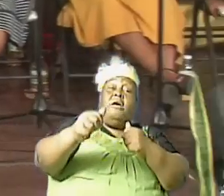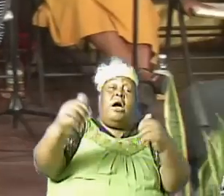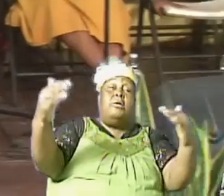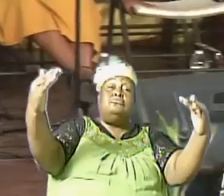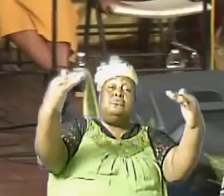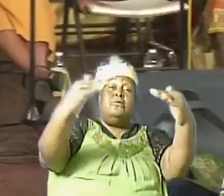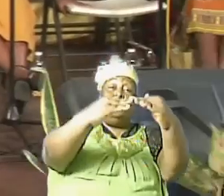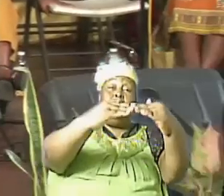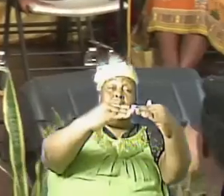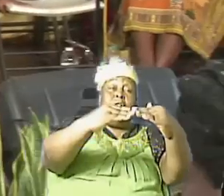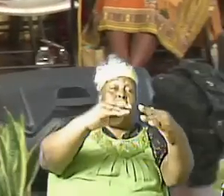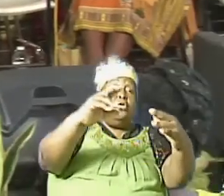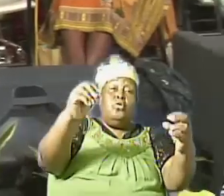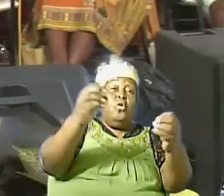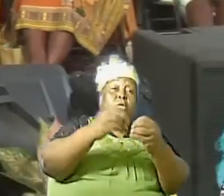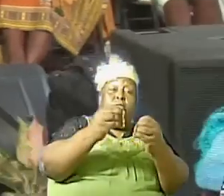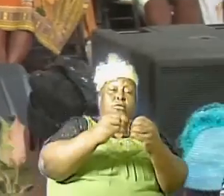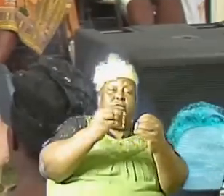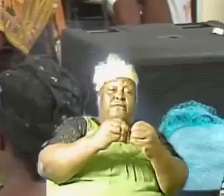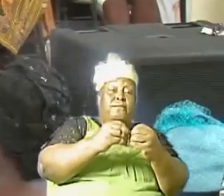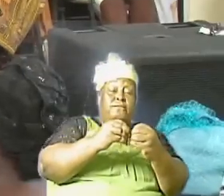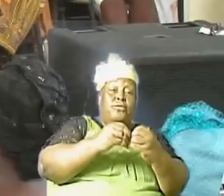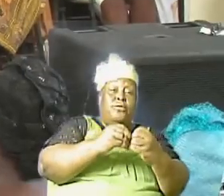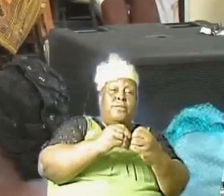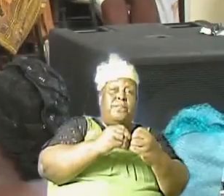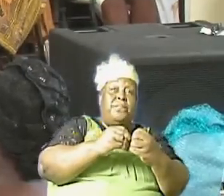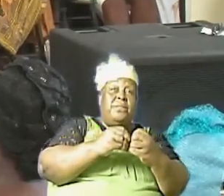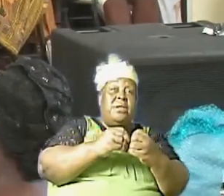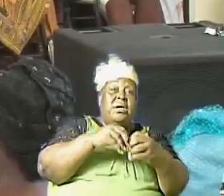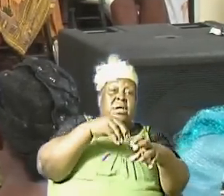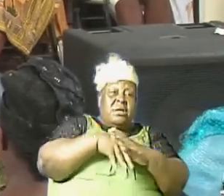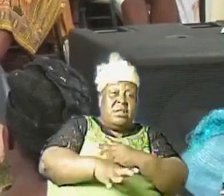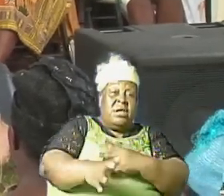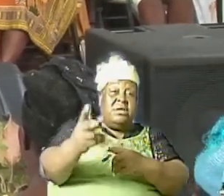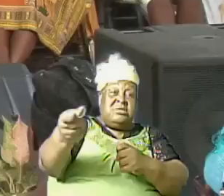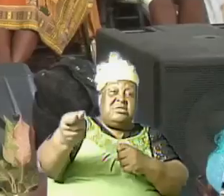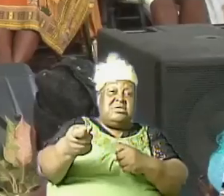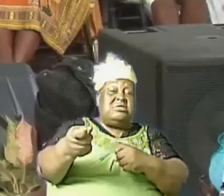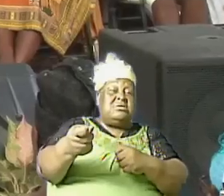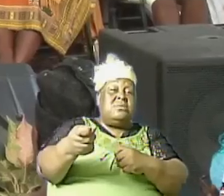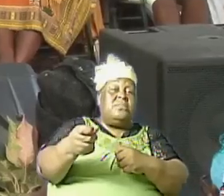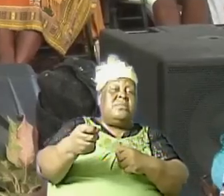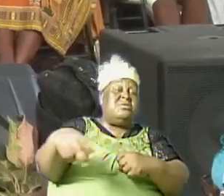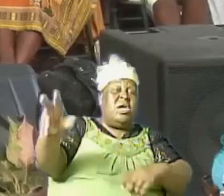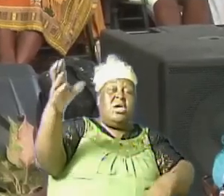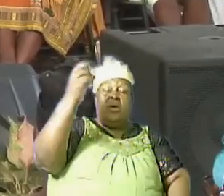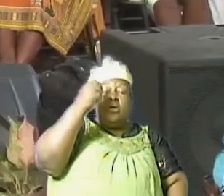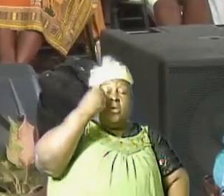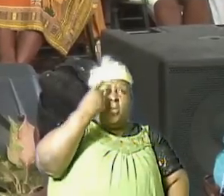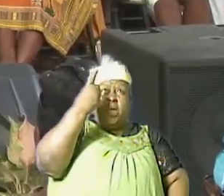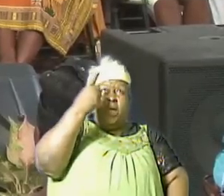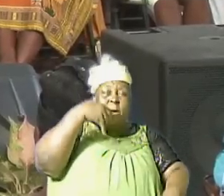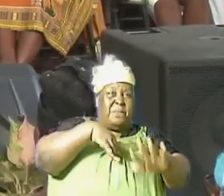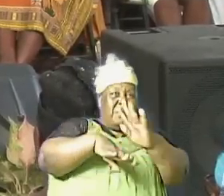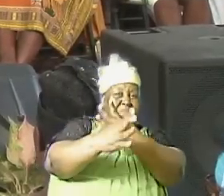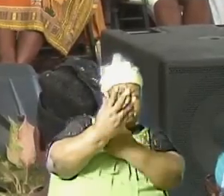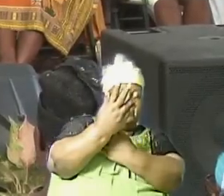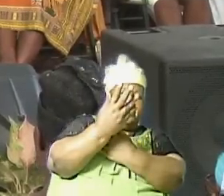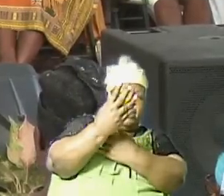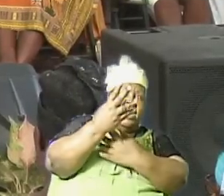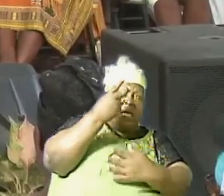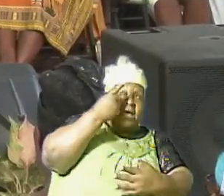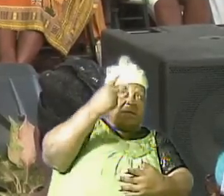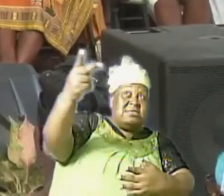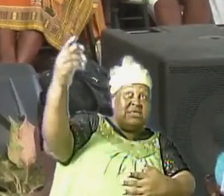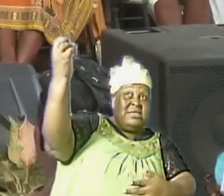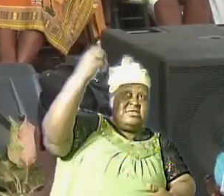go and no further, and they are intact. That's why you wake up in the morning, you